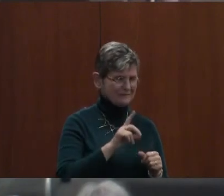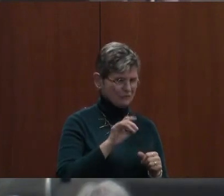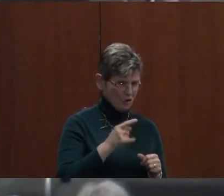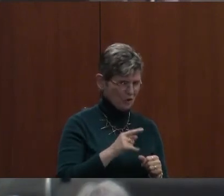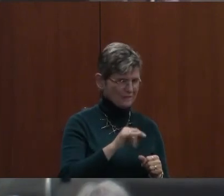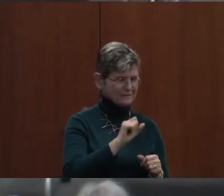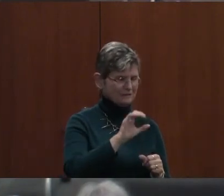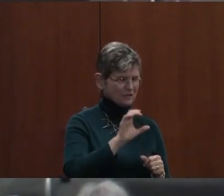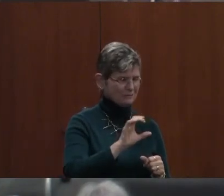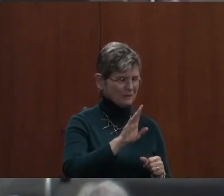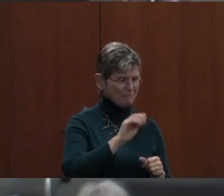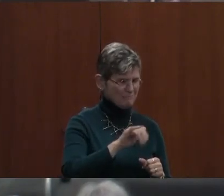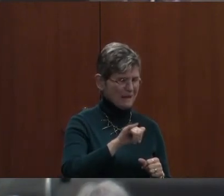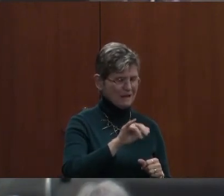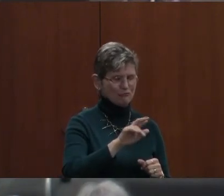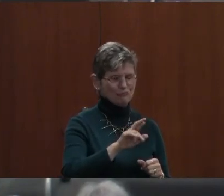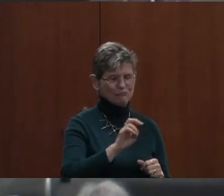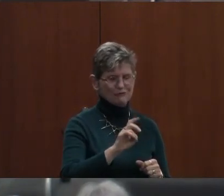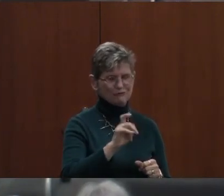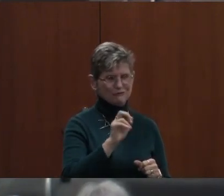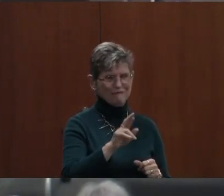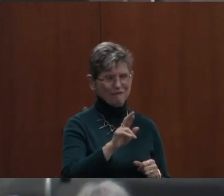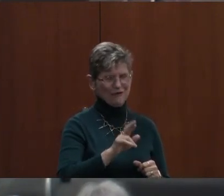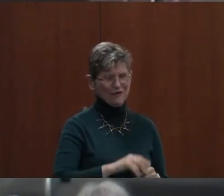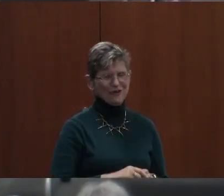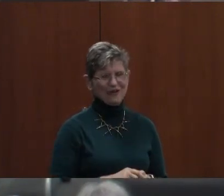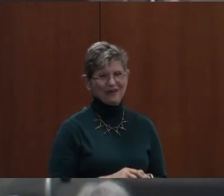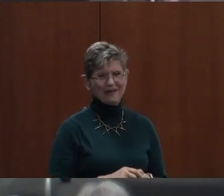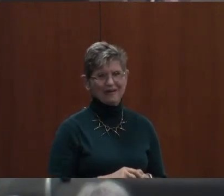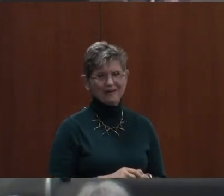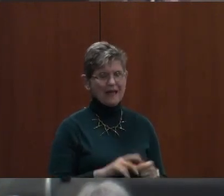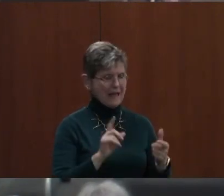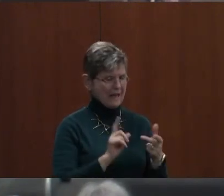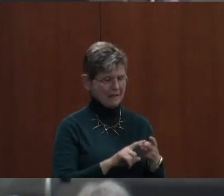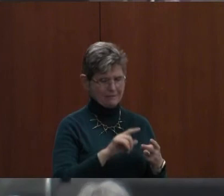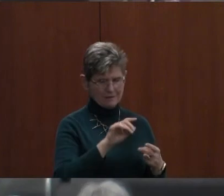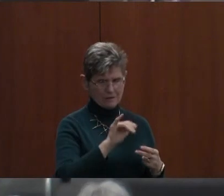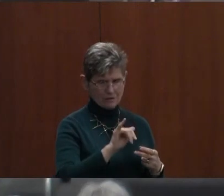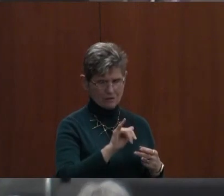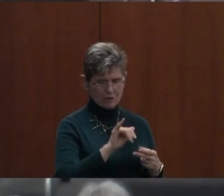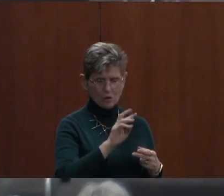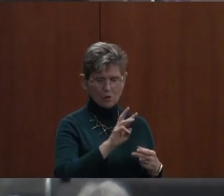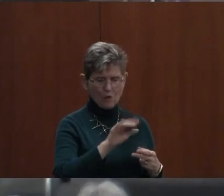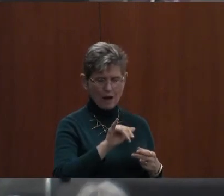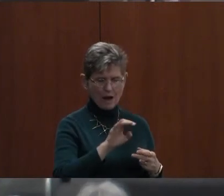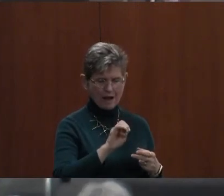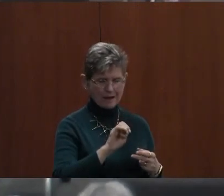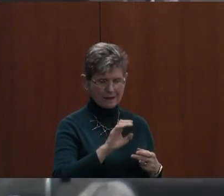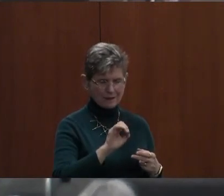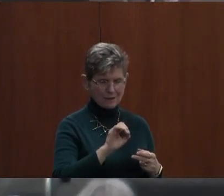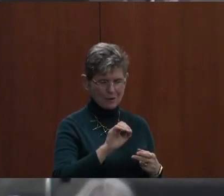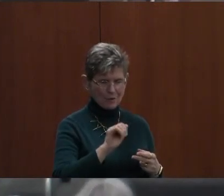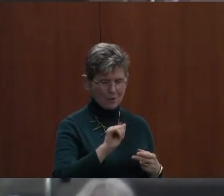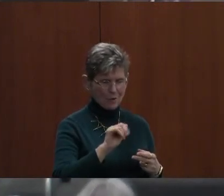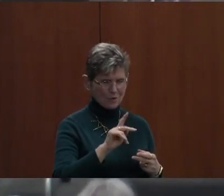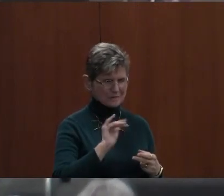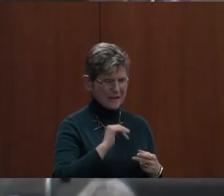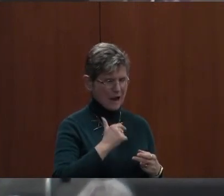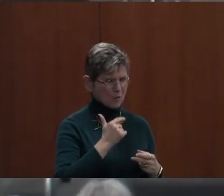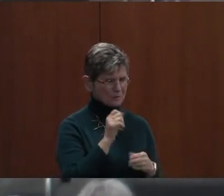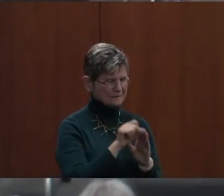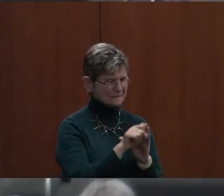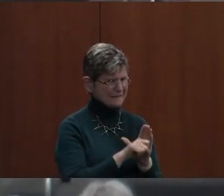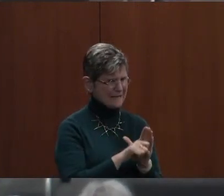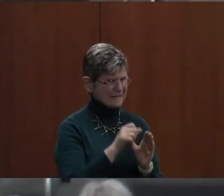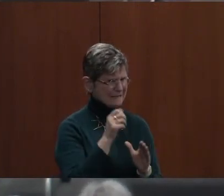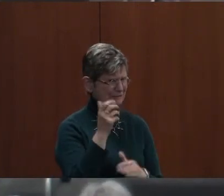Oriole. And Black-eyed Susan. yeah, and the Y oak is the tree, right? Here we go. So that's it for